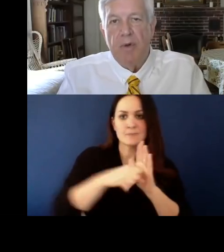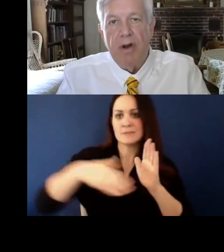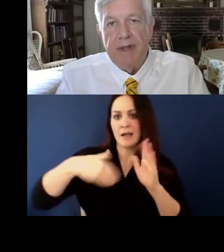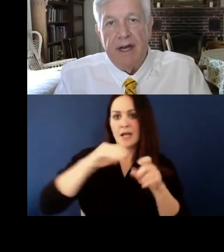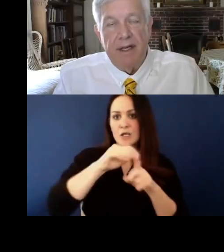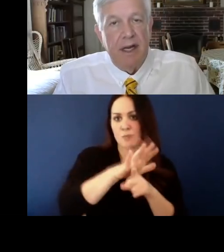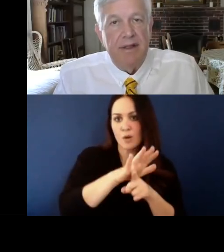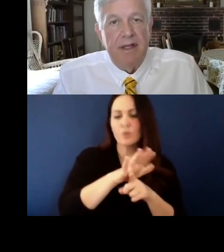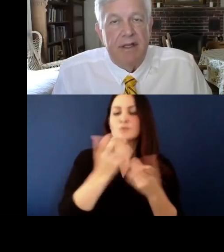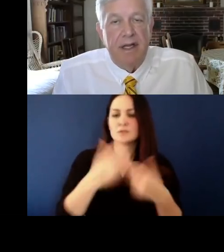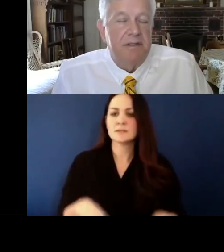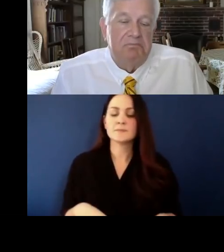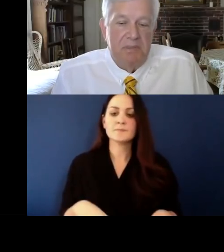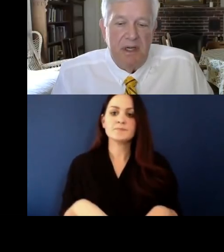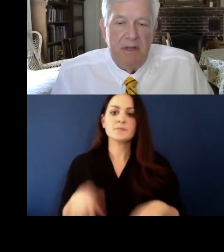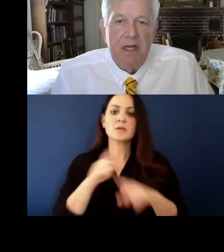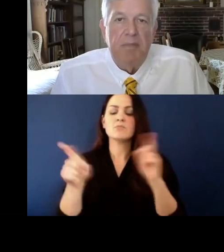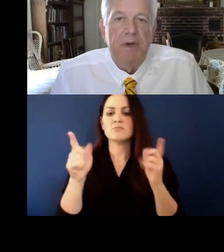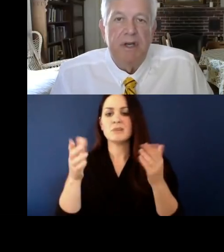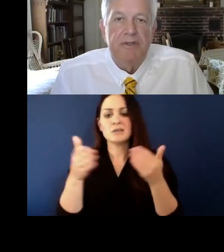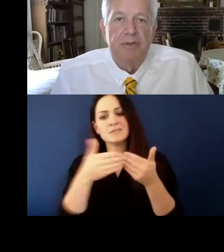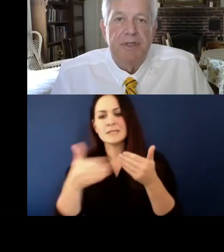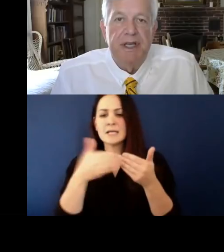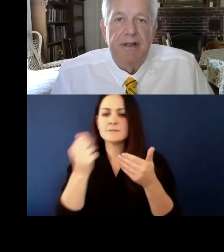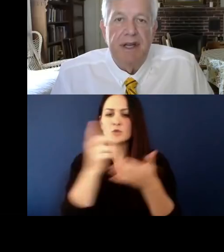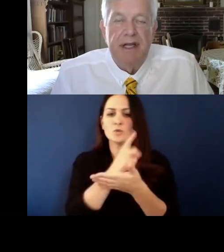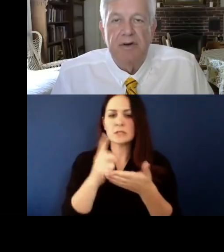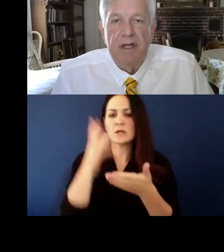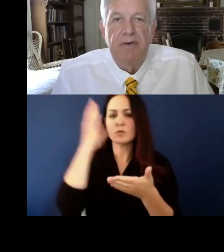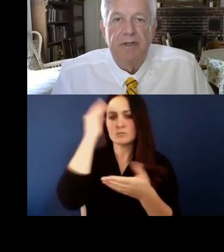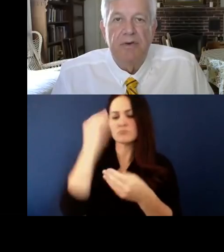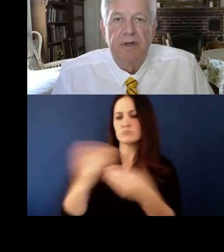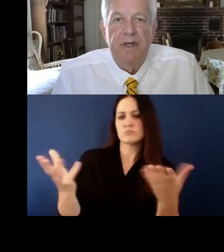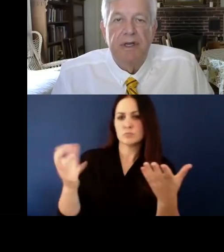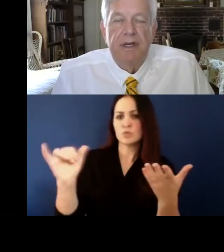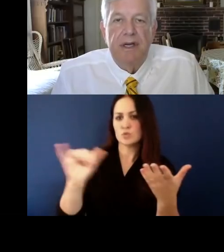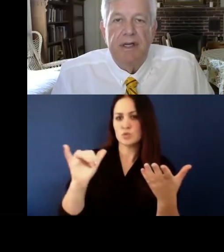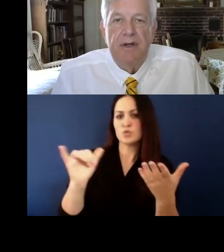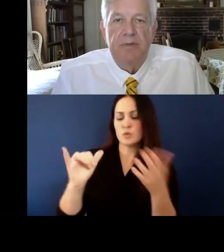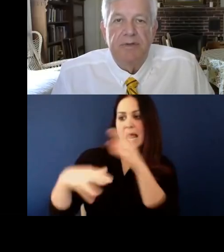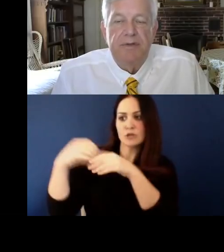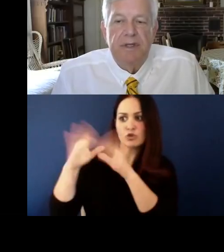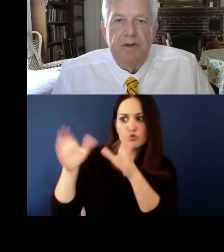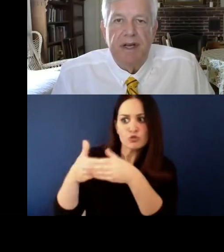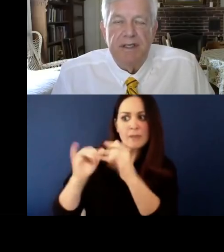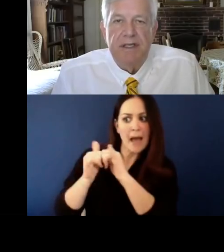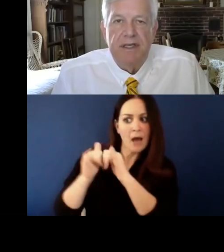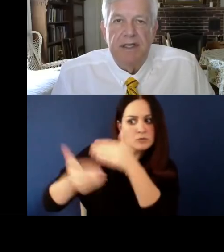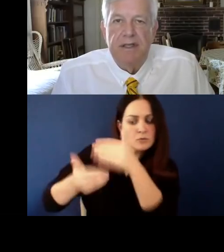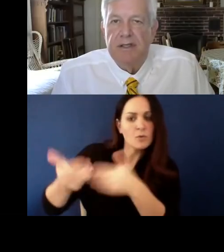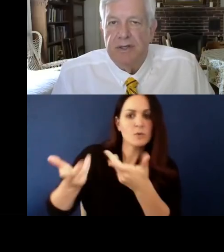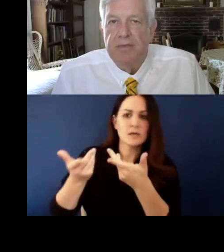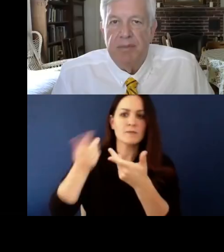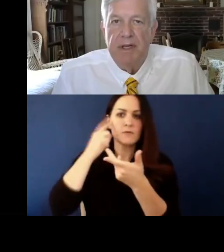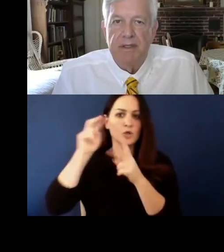So more on that, I think in the next couple of weeks also, as we see how that external effort is going in terms of surveillance testing